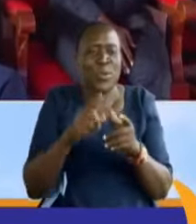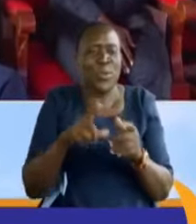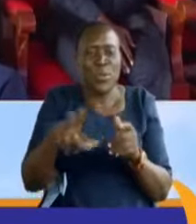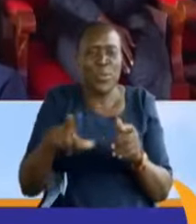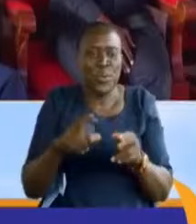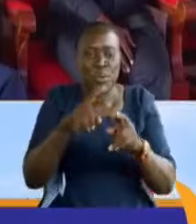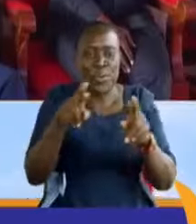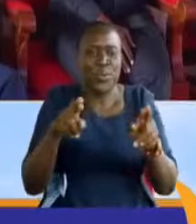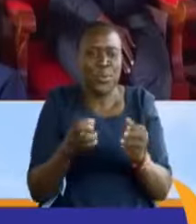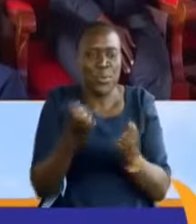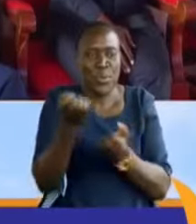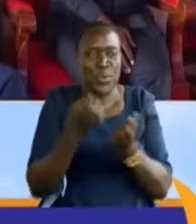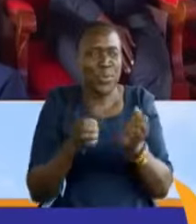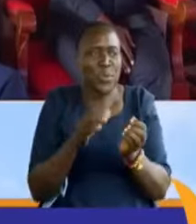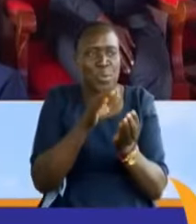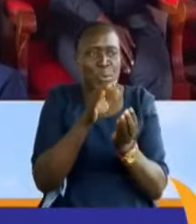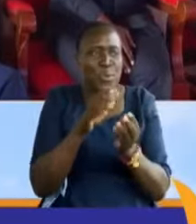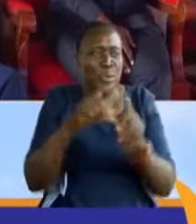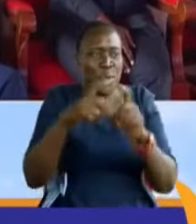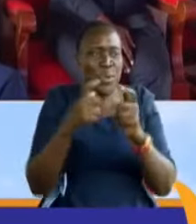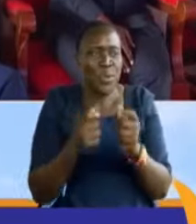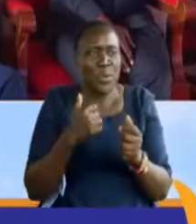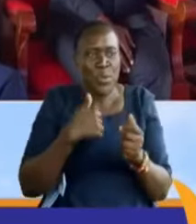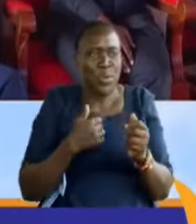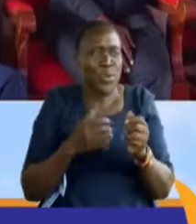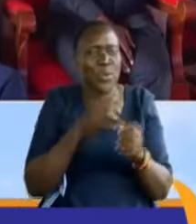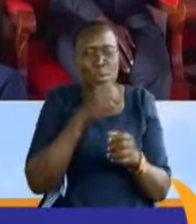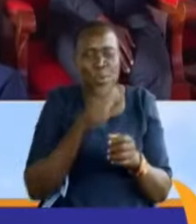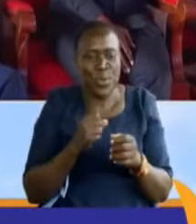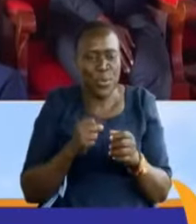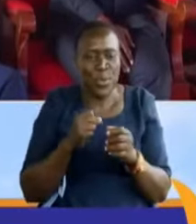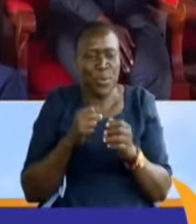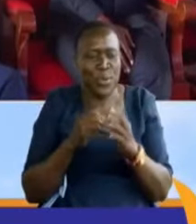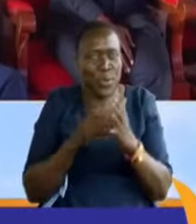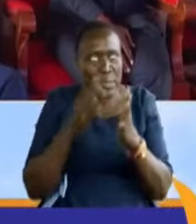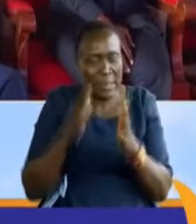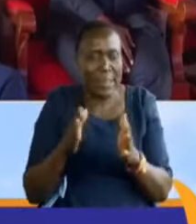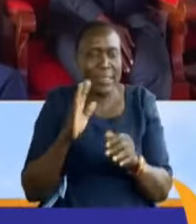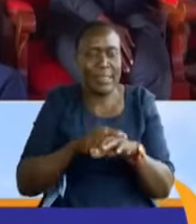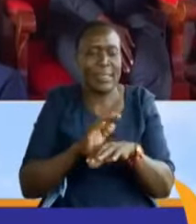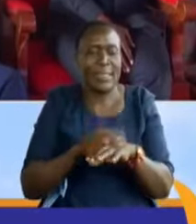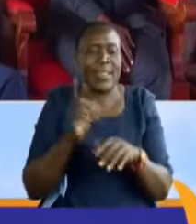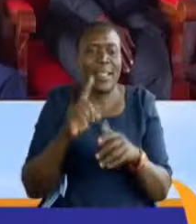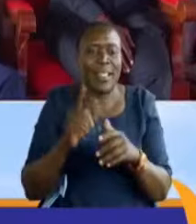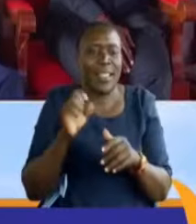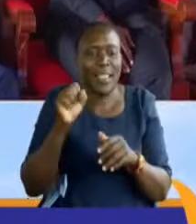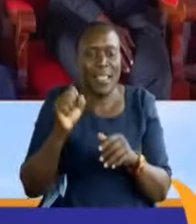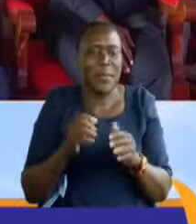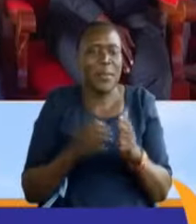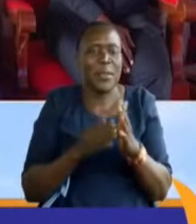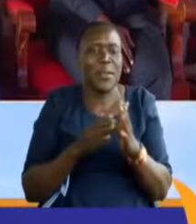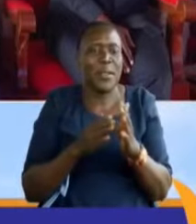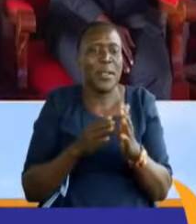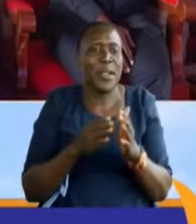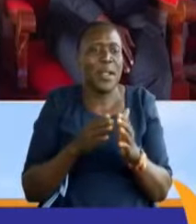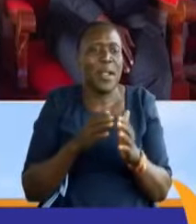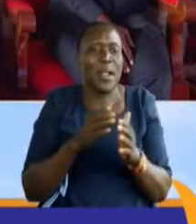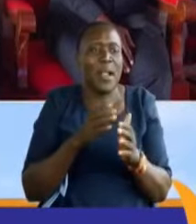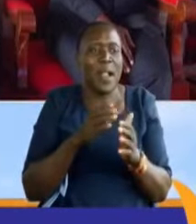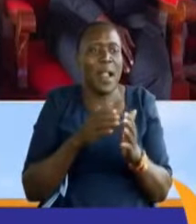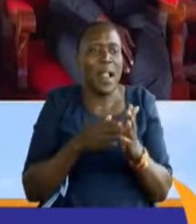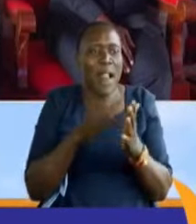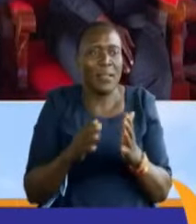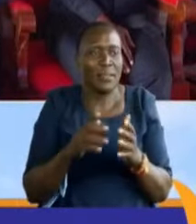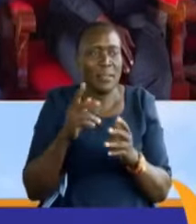Block, which had very good leadership during the times of Governor Oparanya and very able leadership right now with Professor Nyong'o, will be